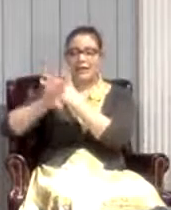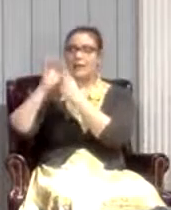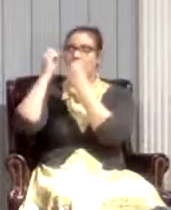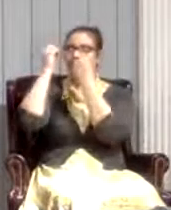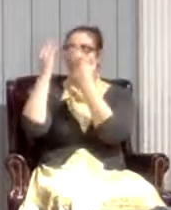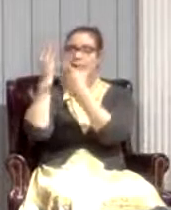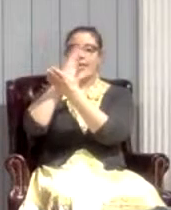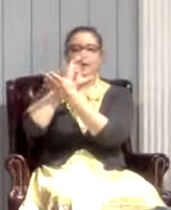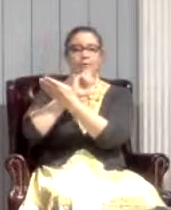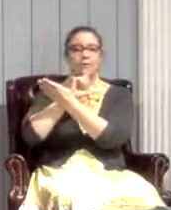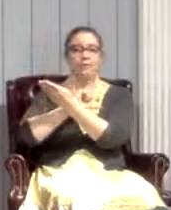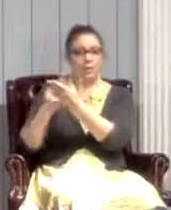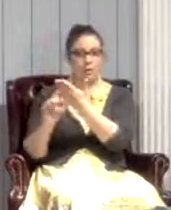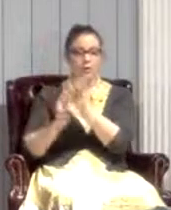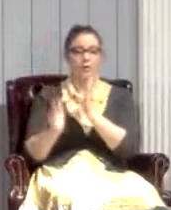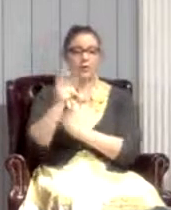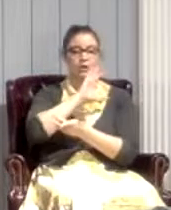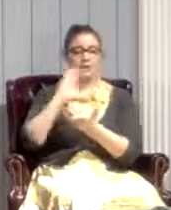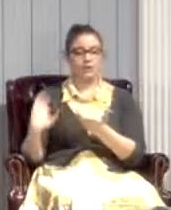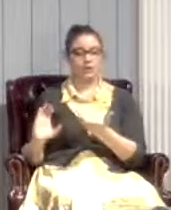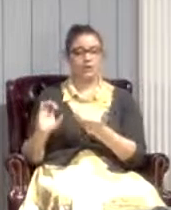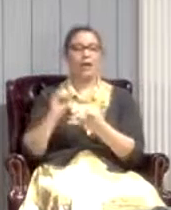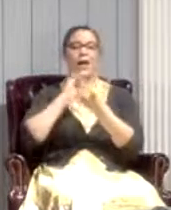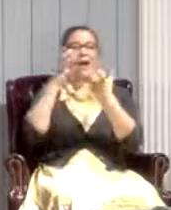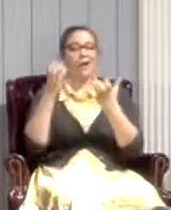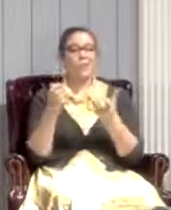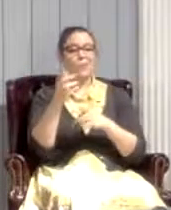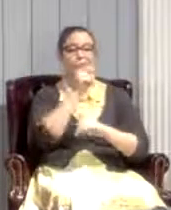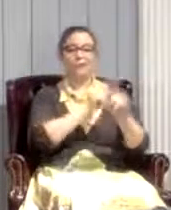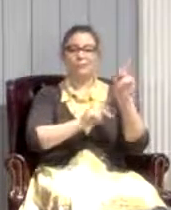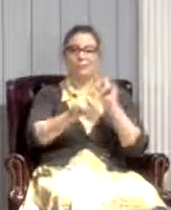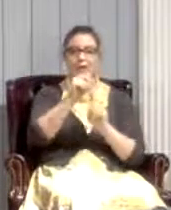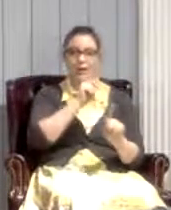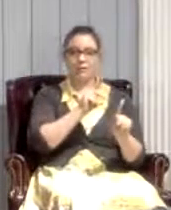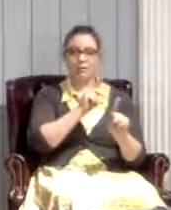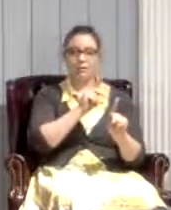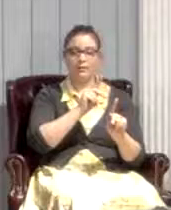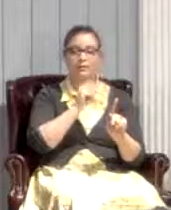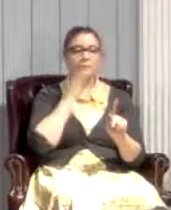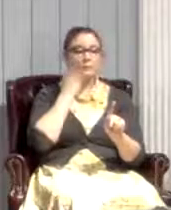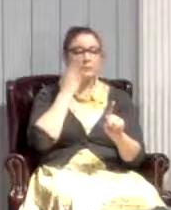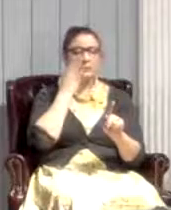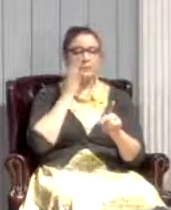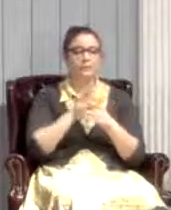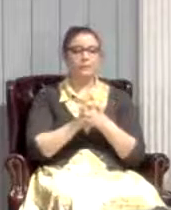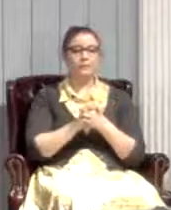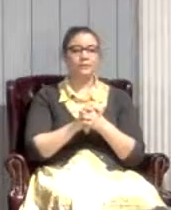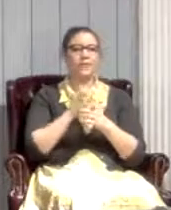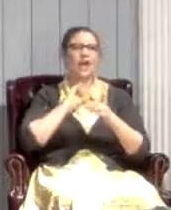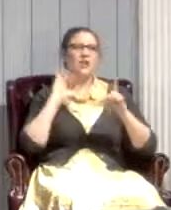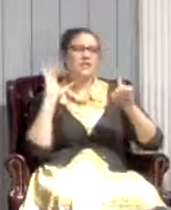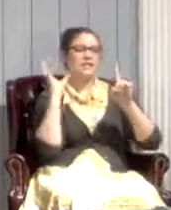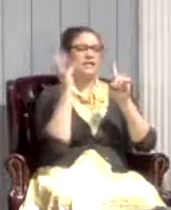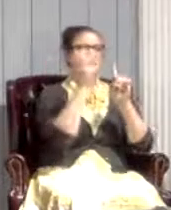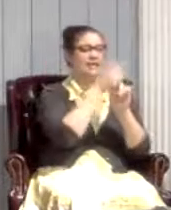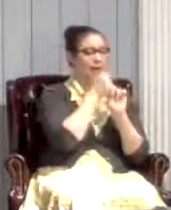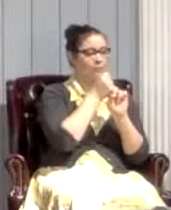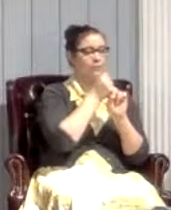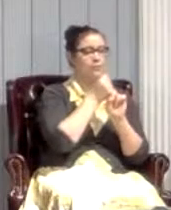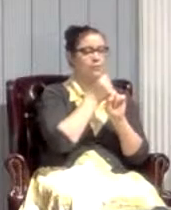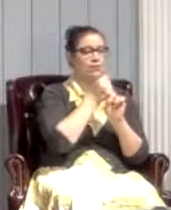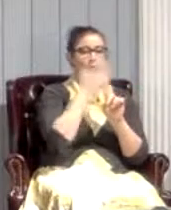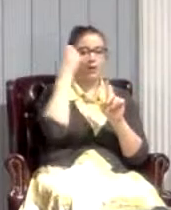of the Lord Jesus Christ. I want people to, I want to capture the rebellion, and I